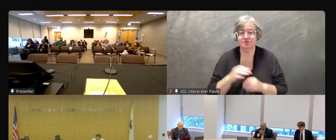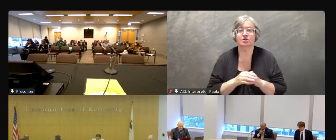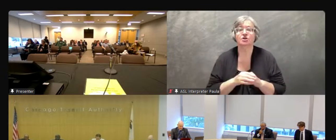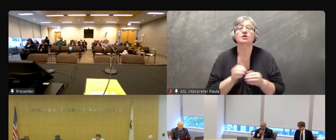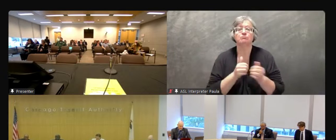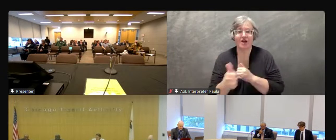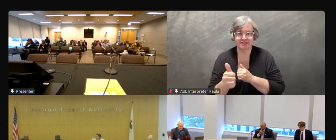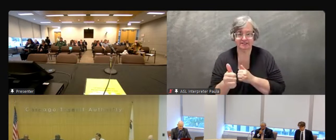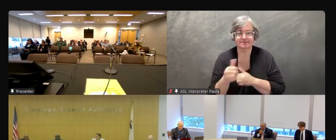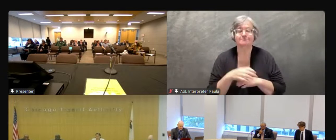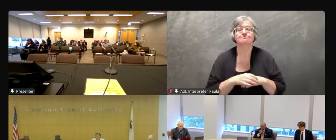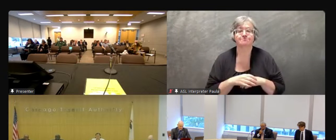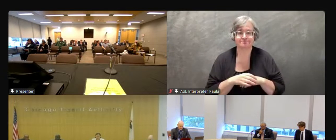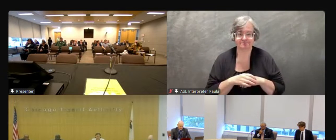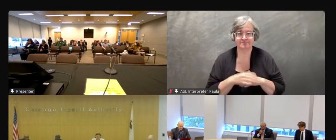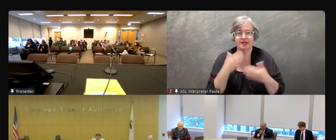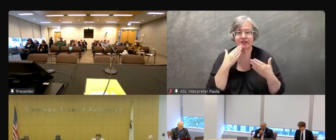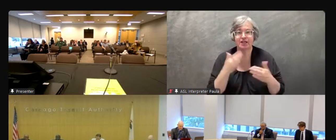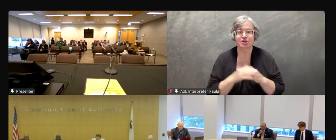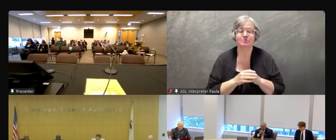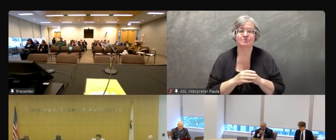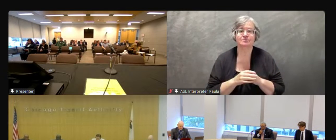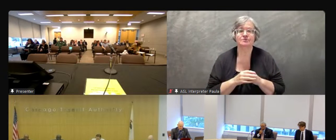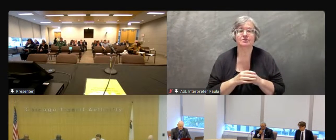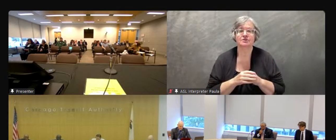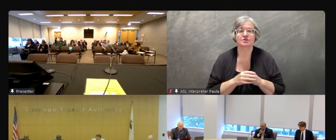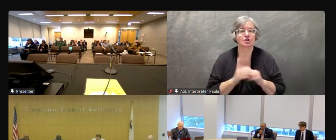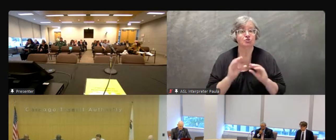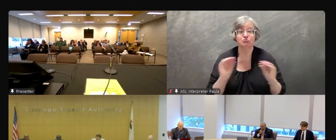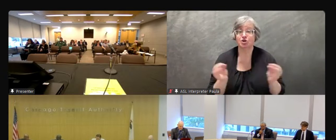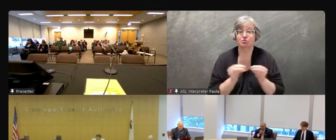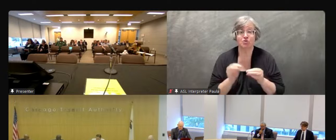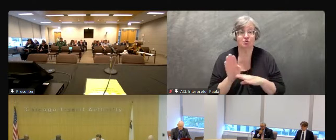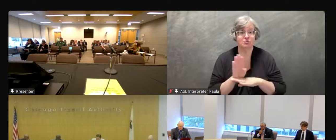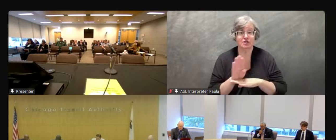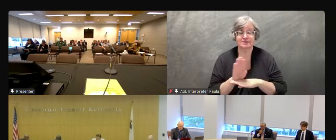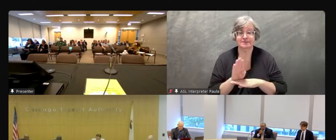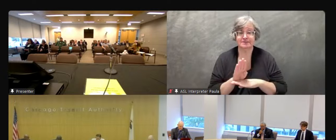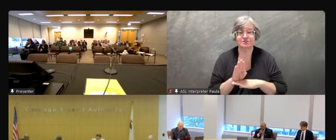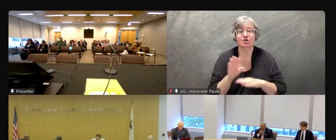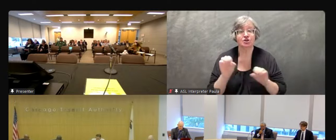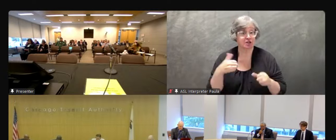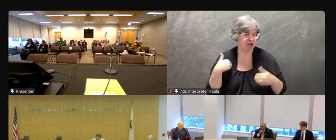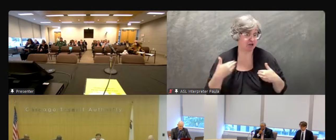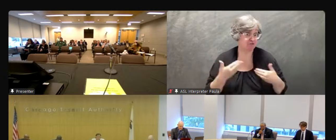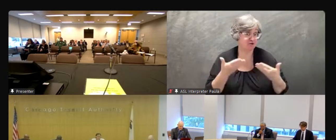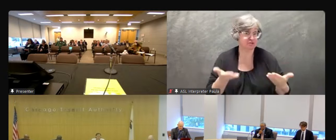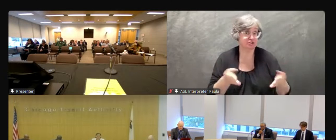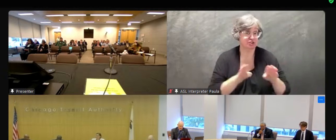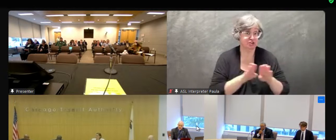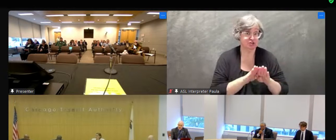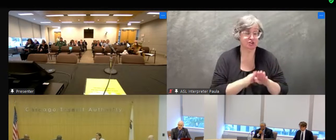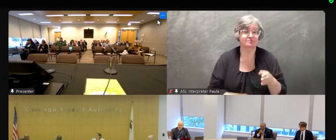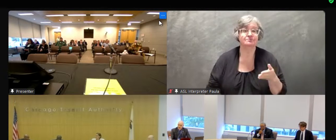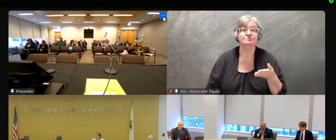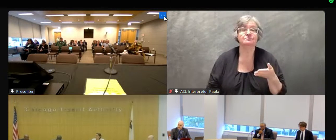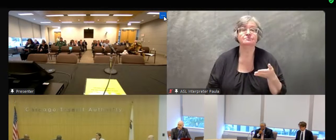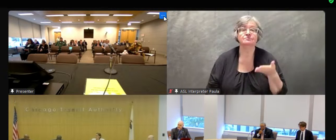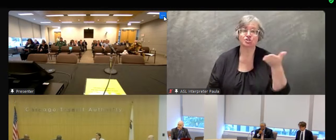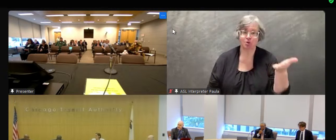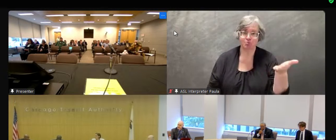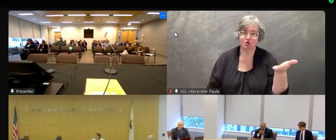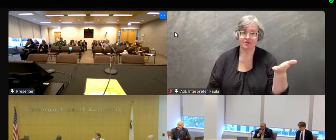Motion passes. Thank you. Since there is no further business to conduct, may I have a motion to adjourn? So